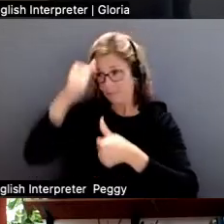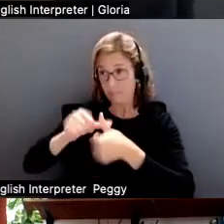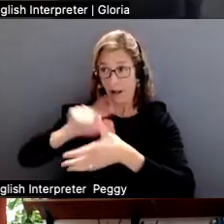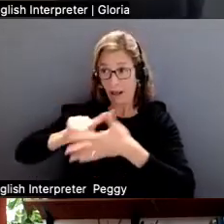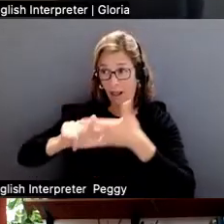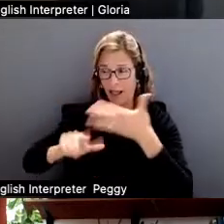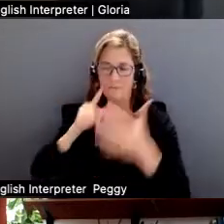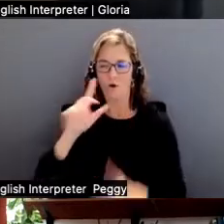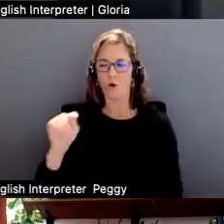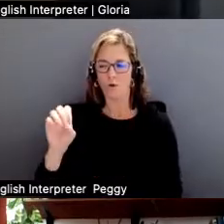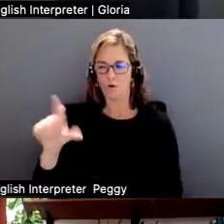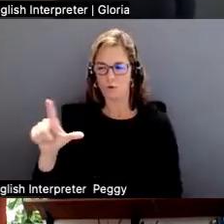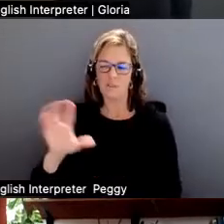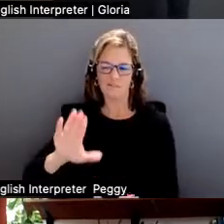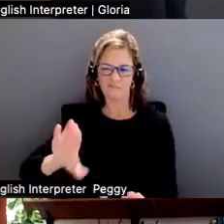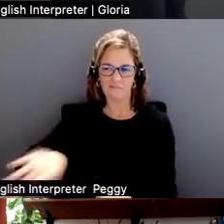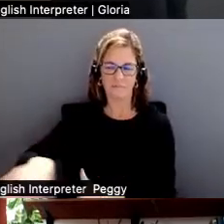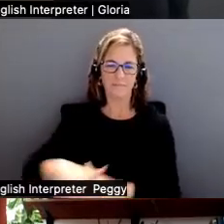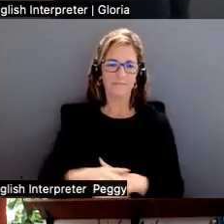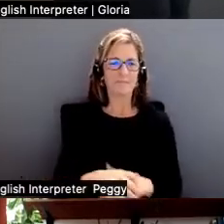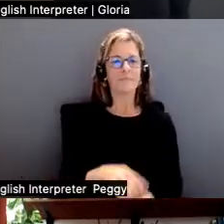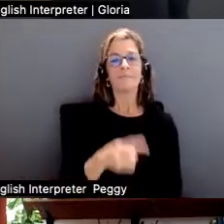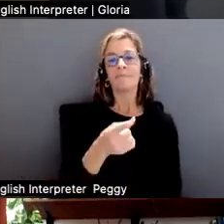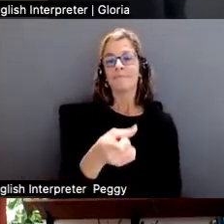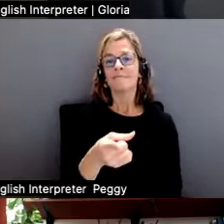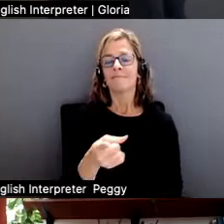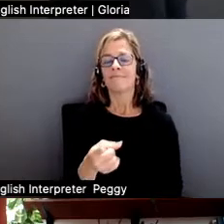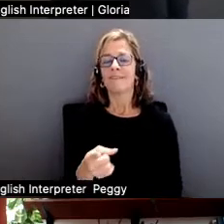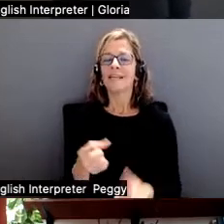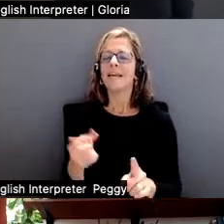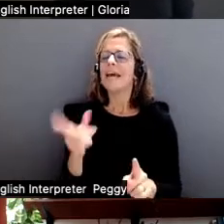an icebreaker is two truths and a lie. This is very